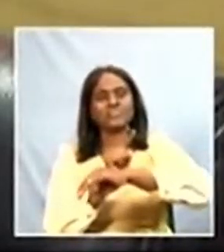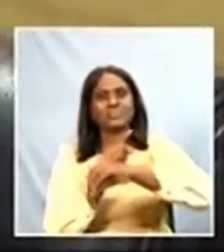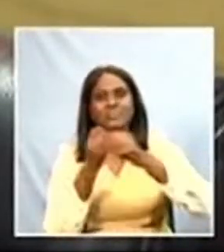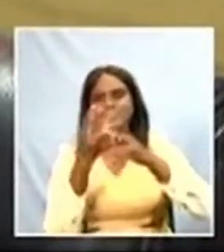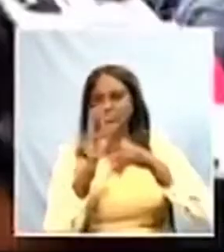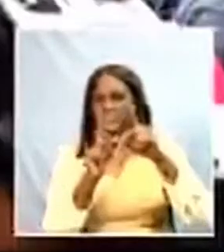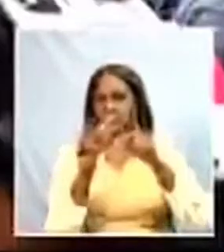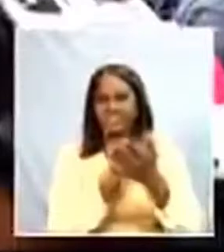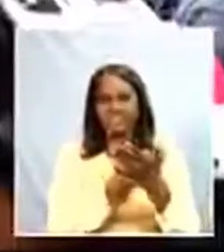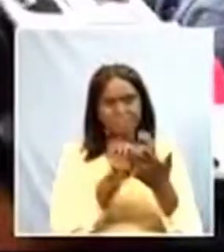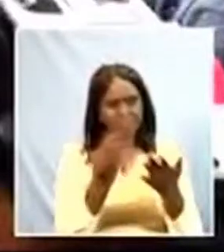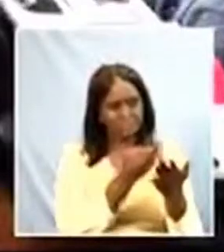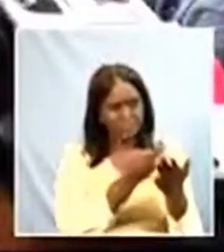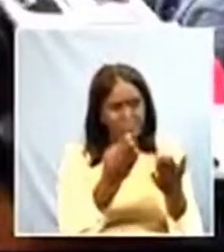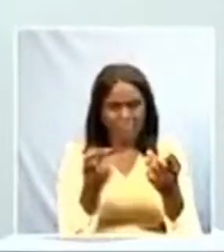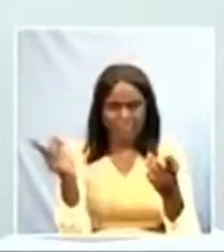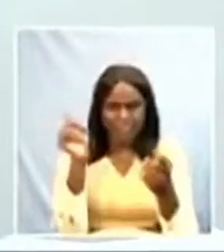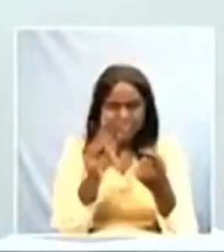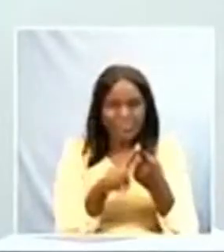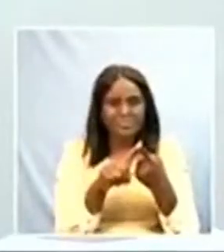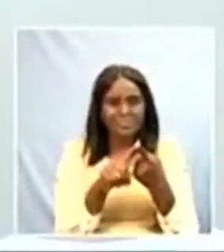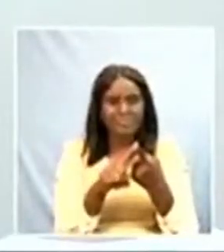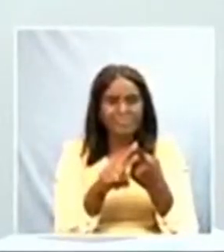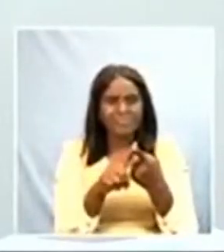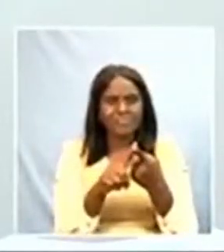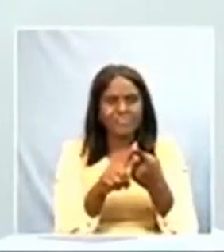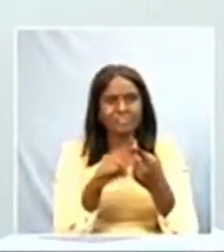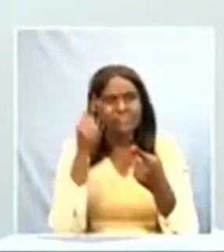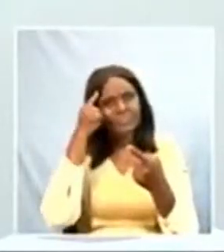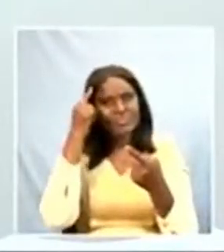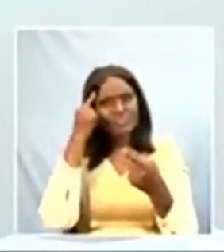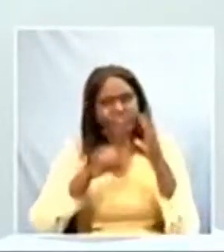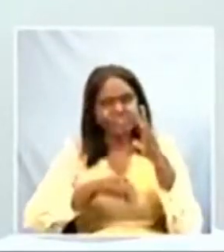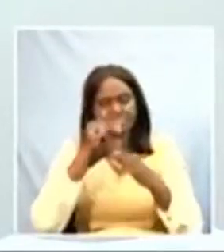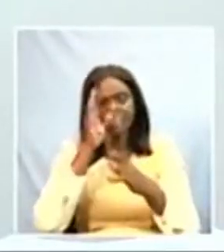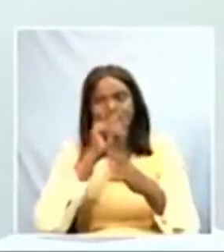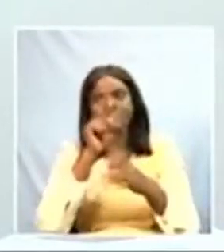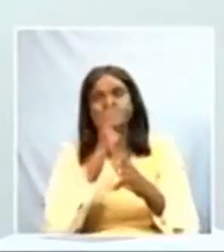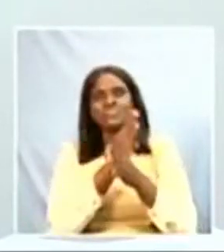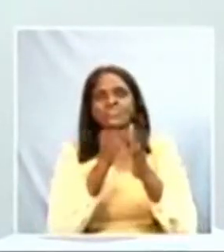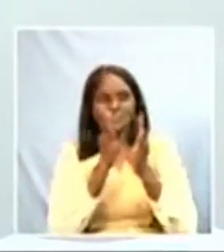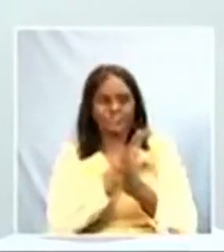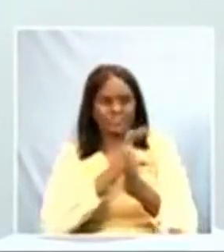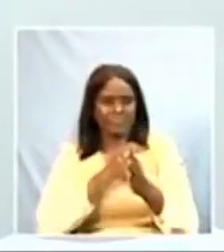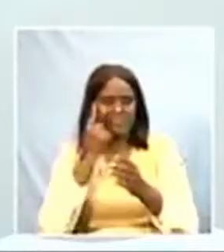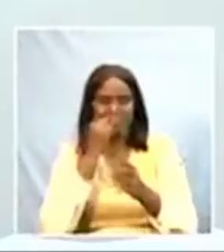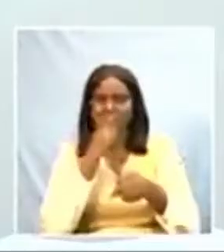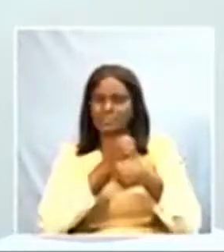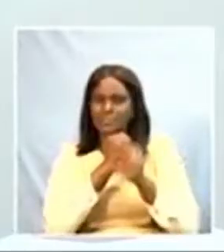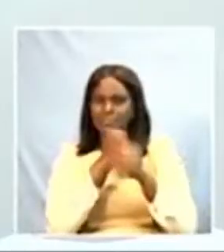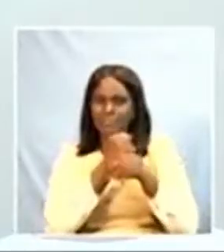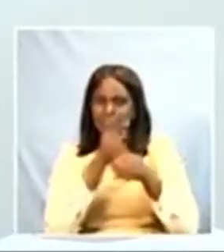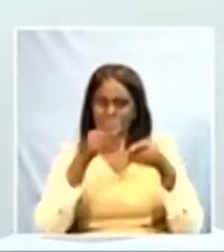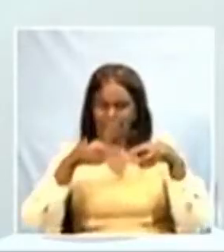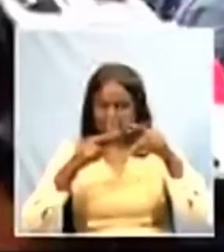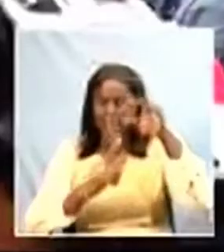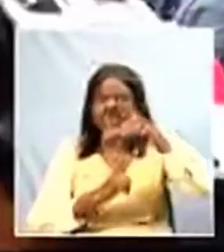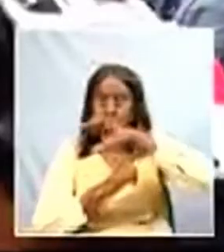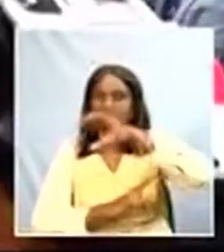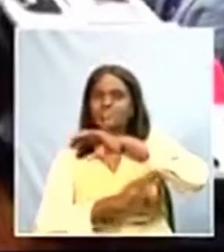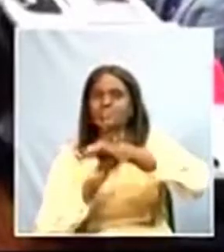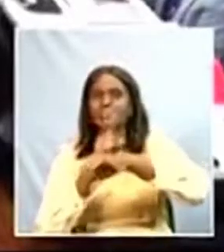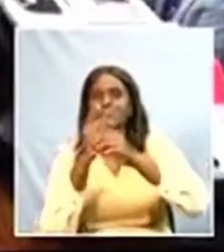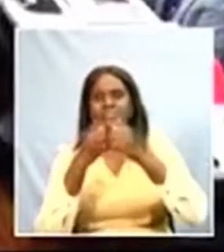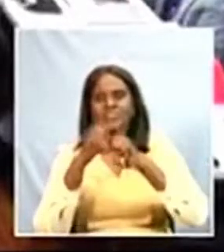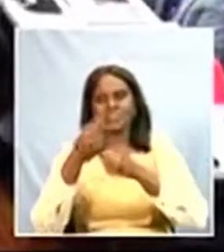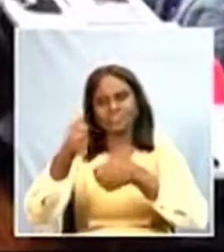people failed until the government found a contractor who did that road, that bridge.